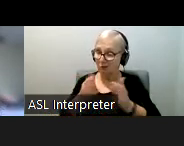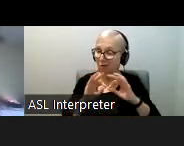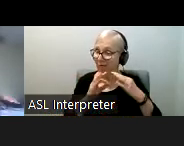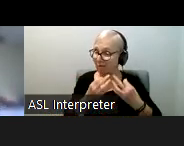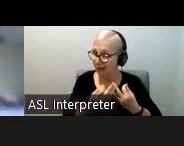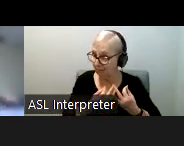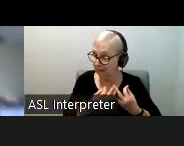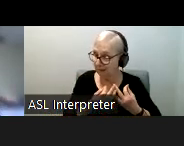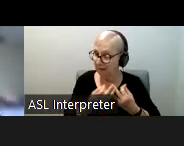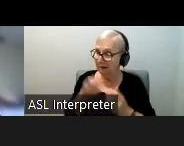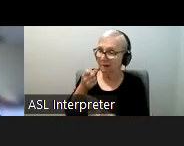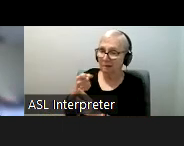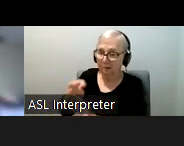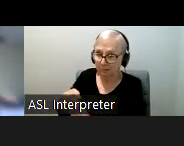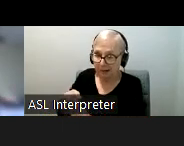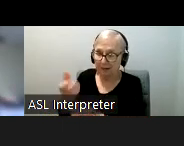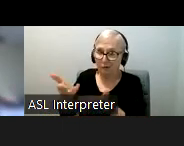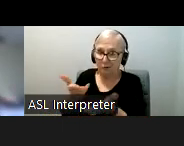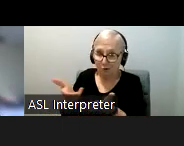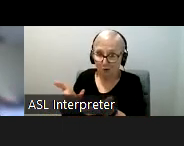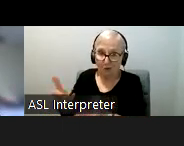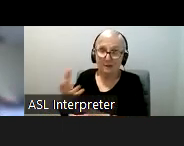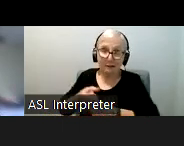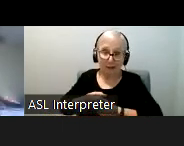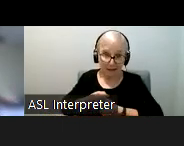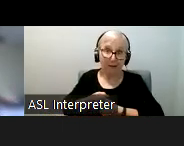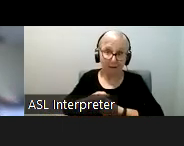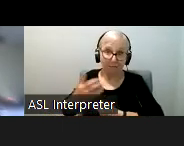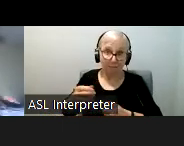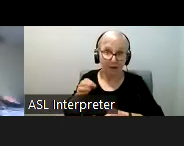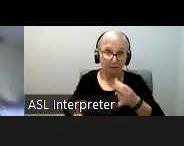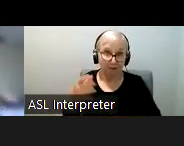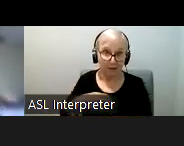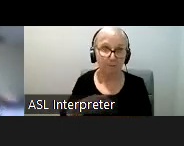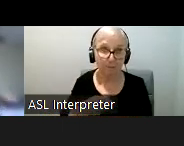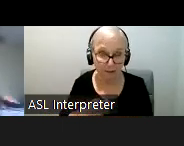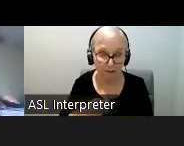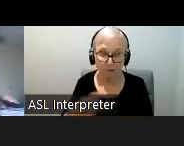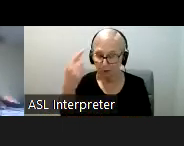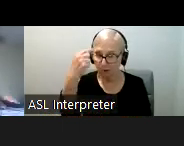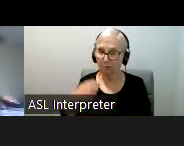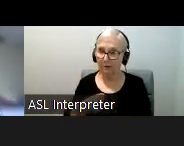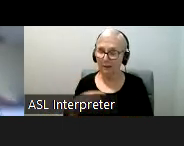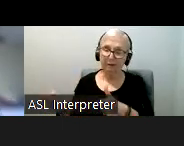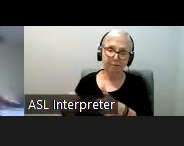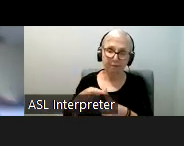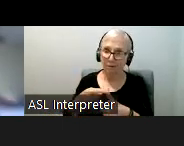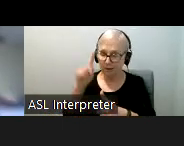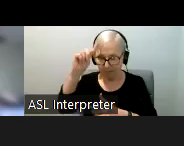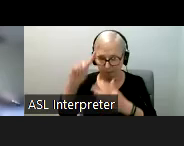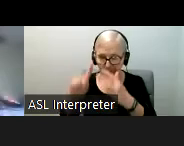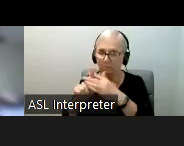like, does it impact the services they get? So I think that to me, one of the first thing that comes to mind